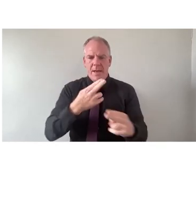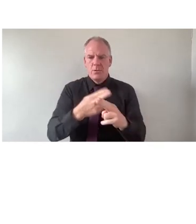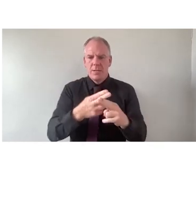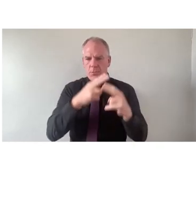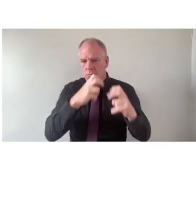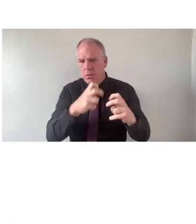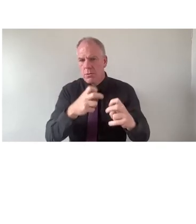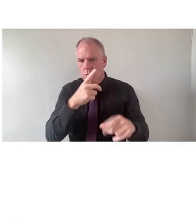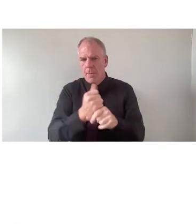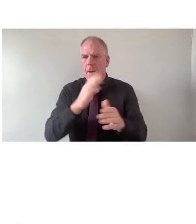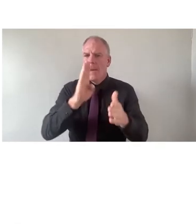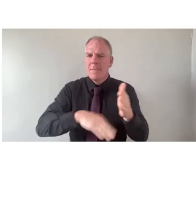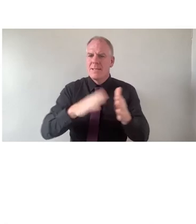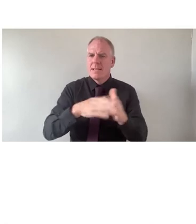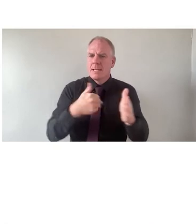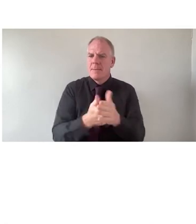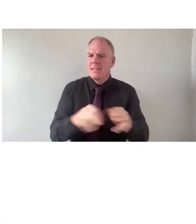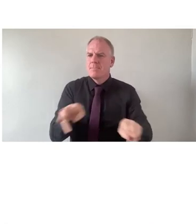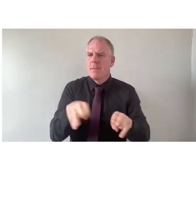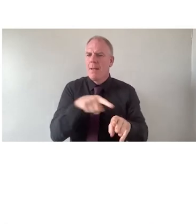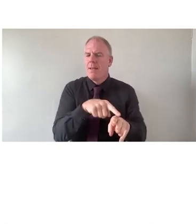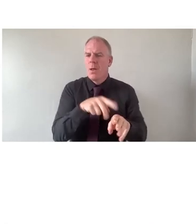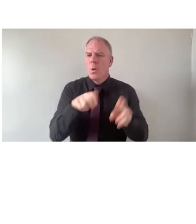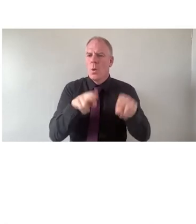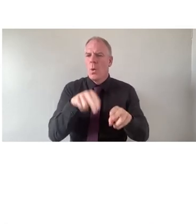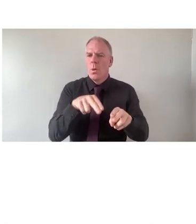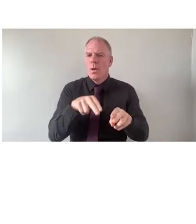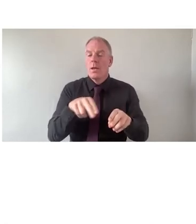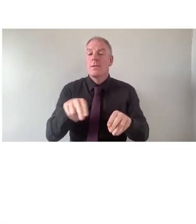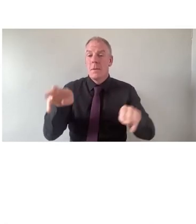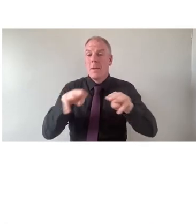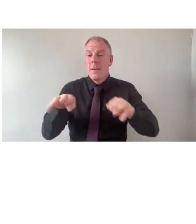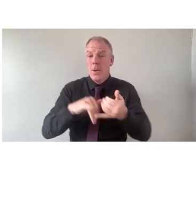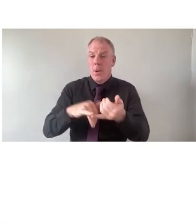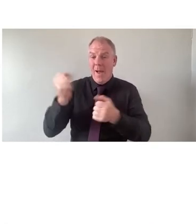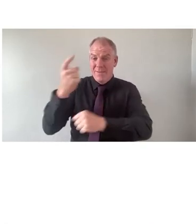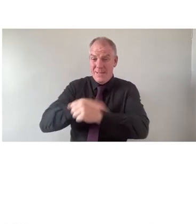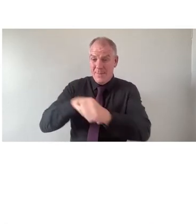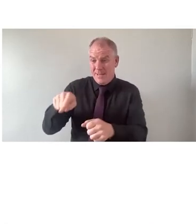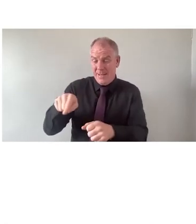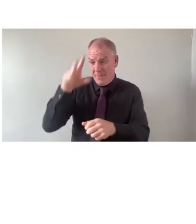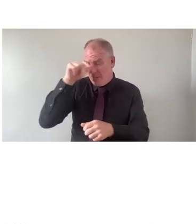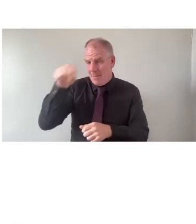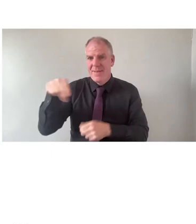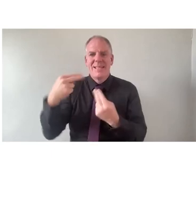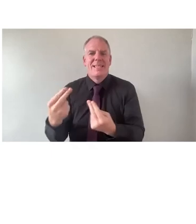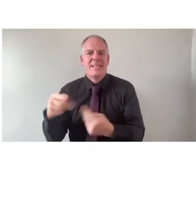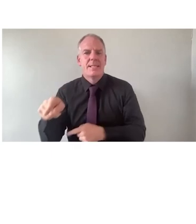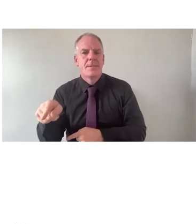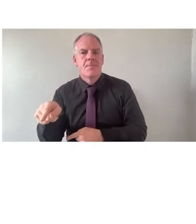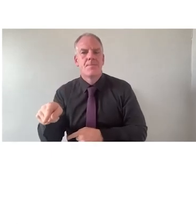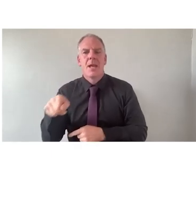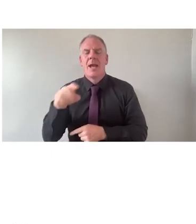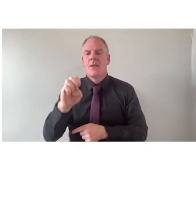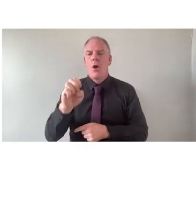on missing entrepreneurs, where we often look at populations such as those experiencing disabilities and what they need, and